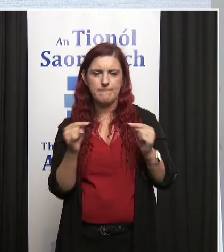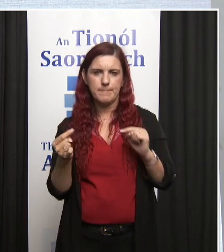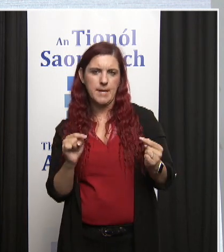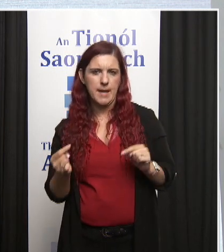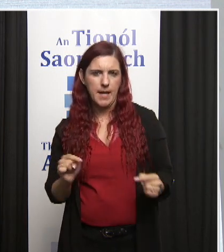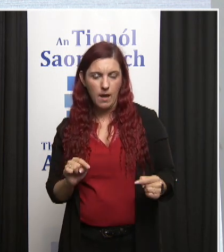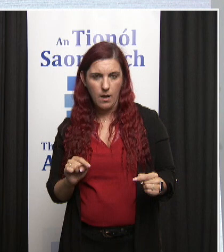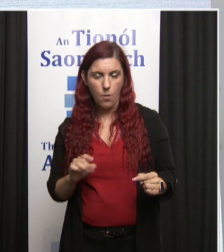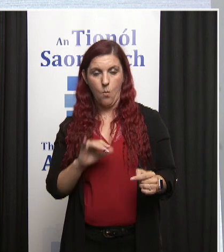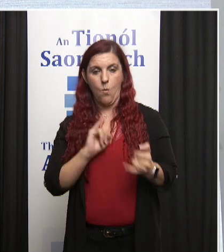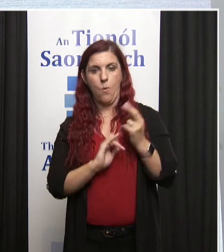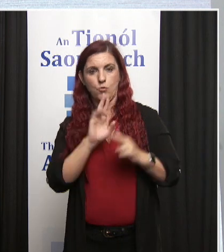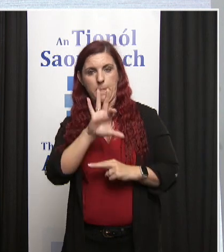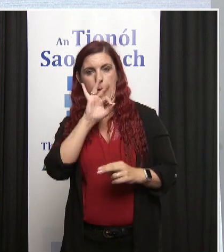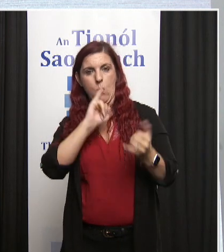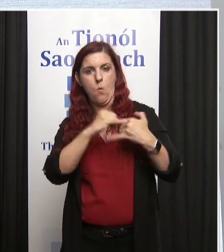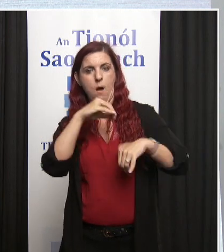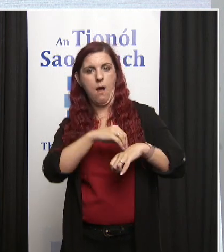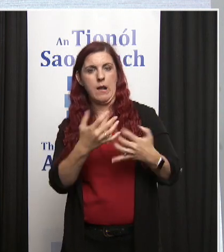questioned in terms of